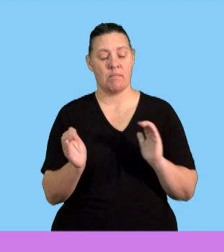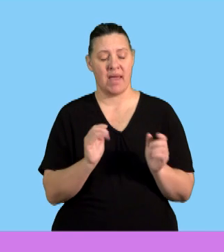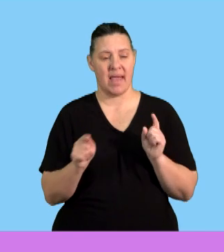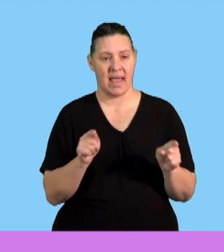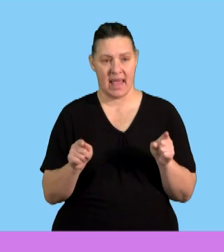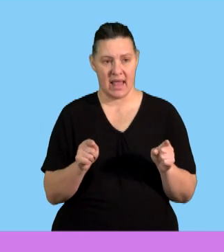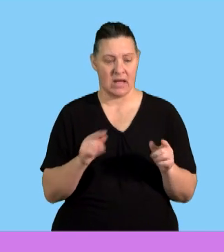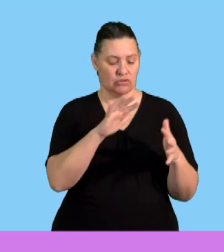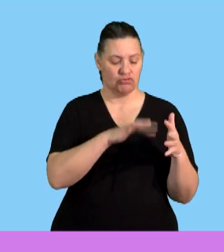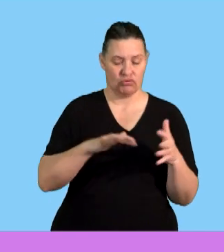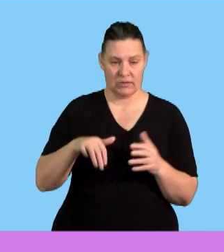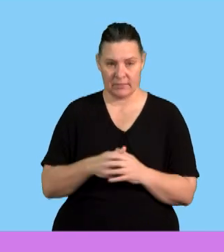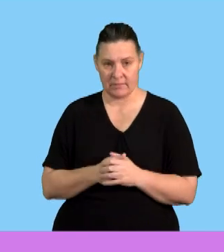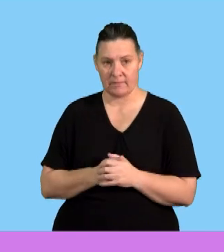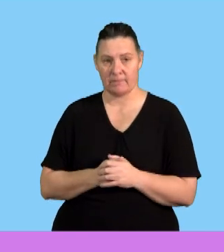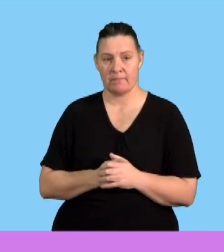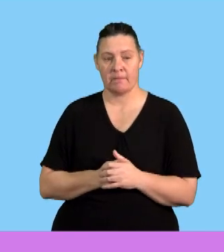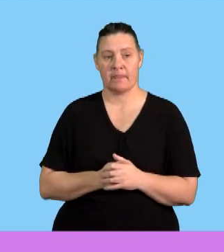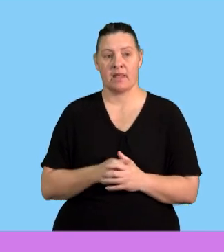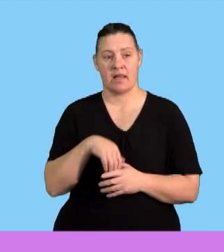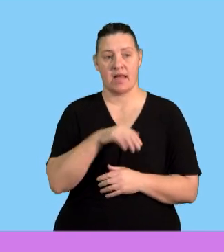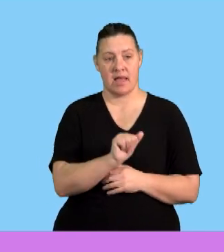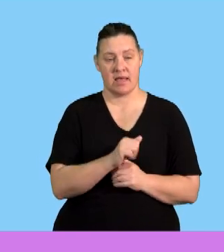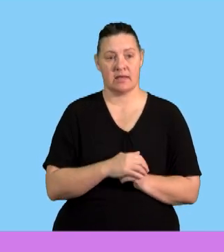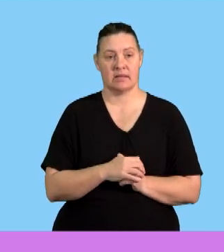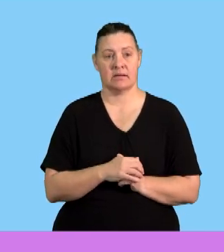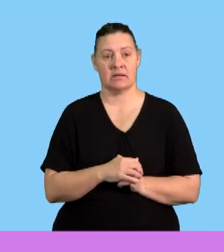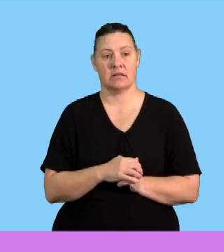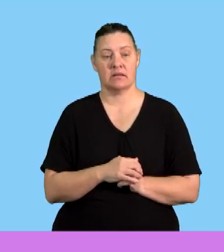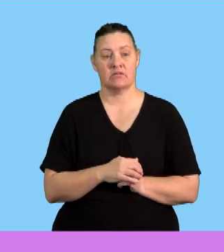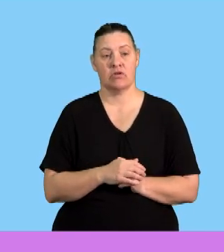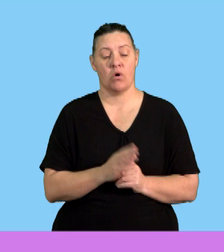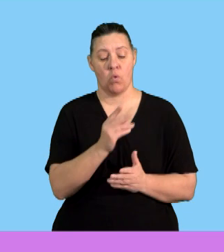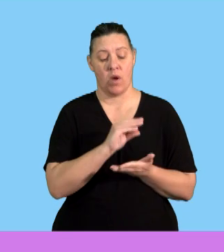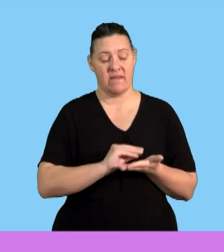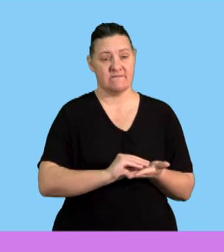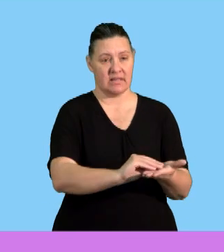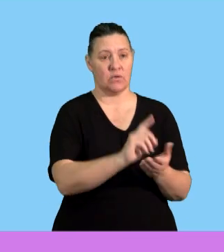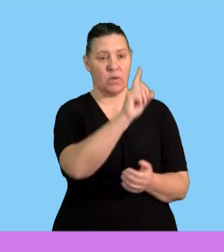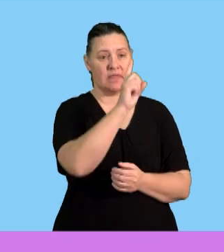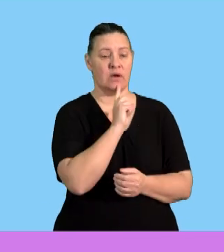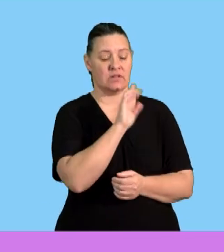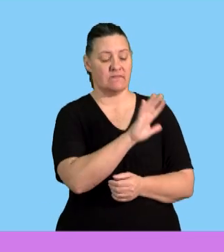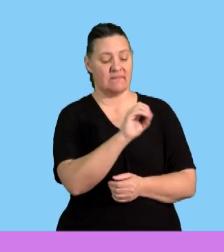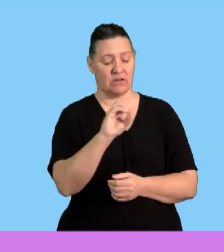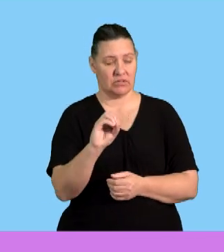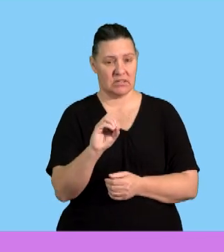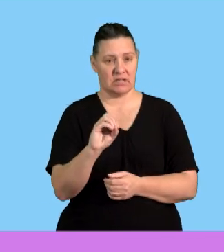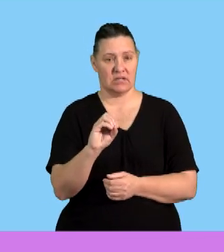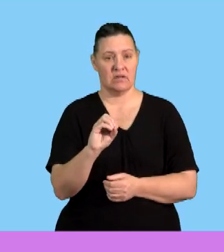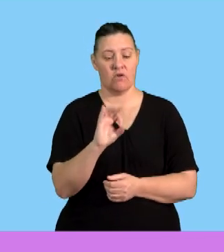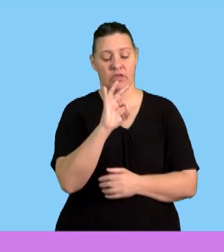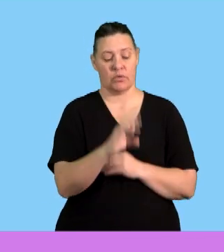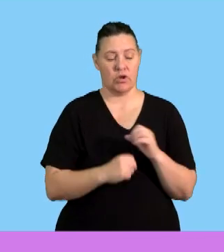Compare the following scenarios. A, where you invest 1,500